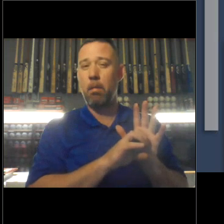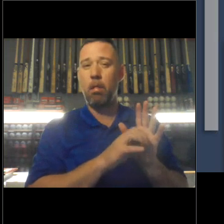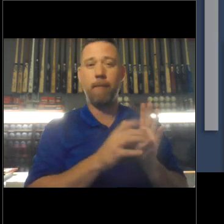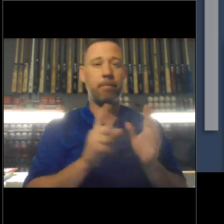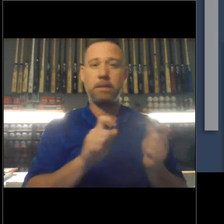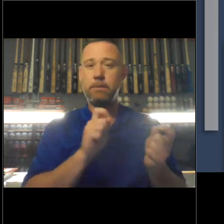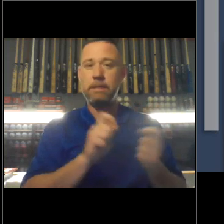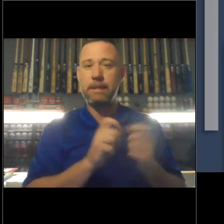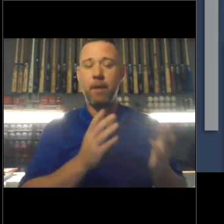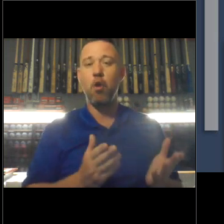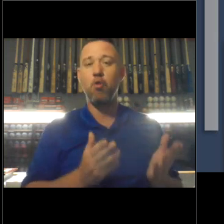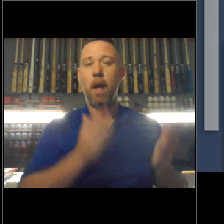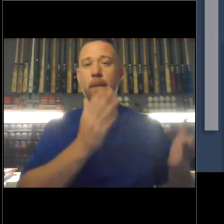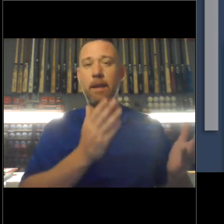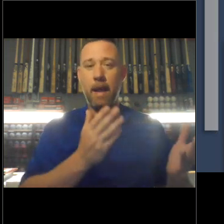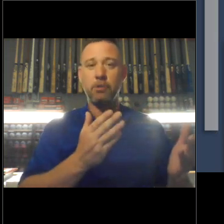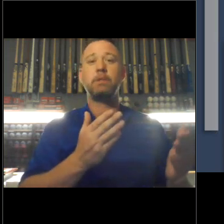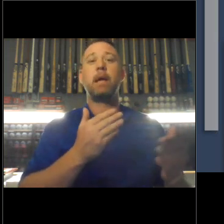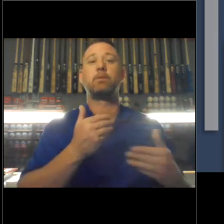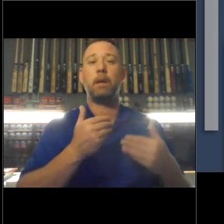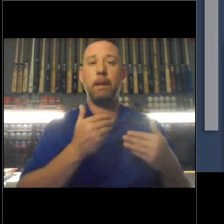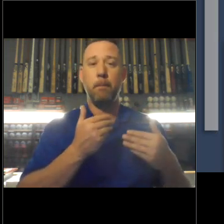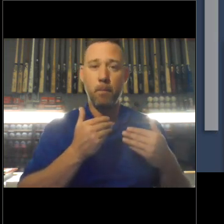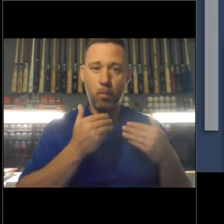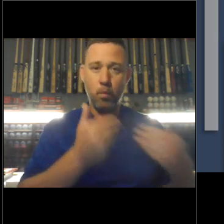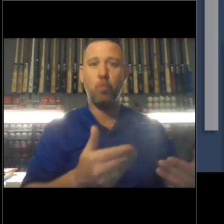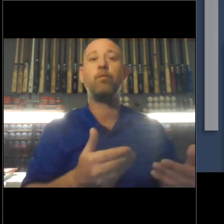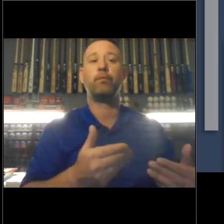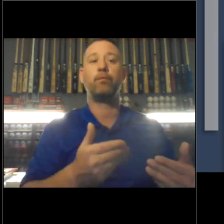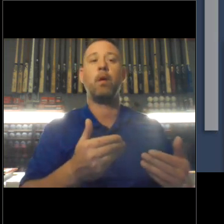specific recommendations as we move towards the